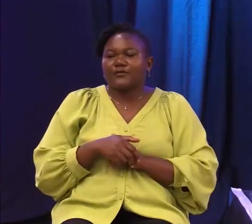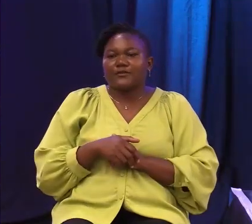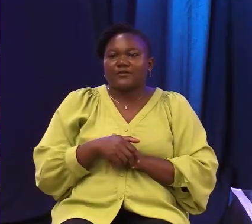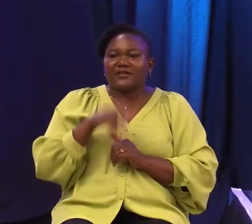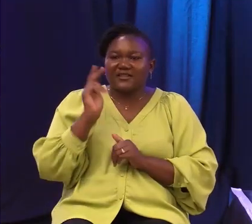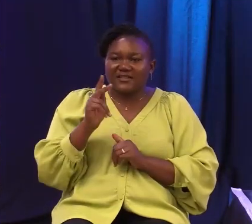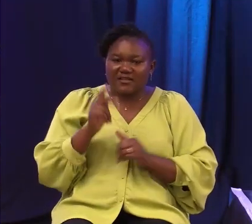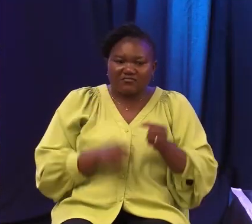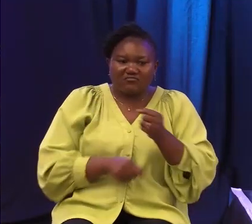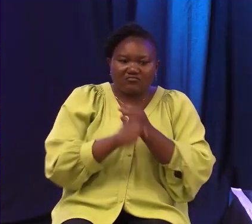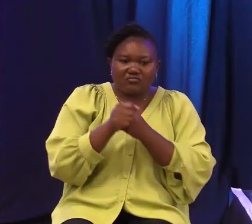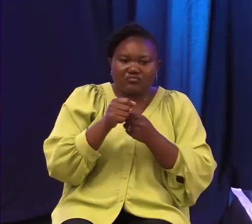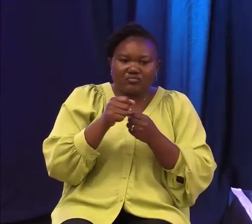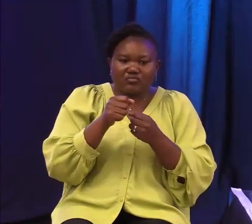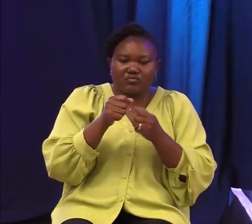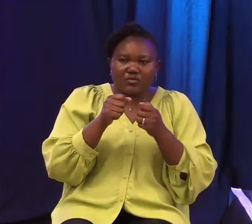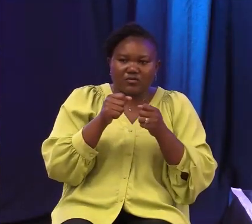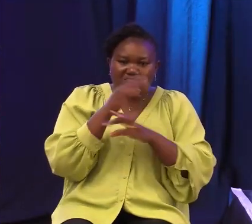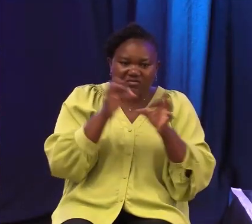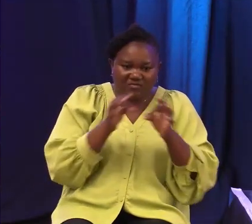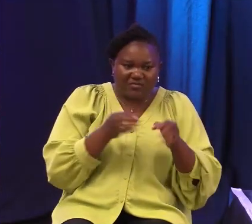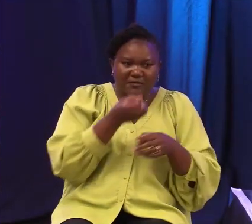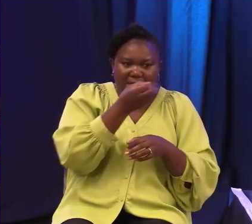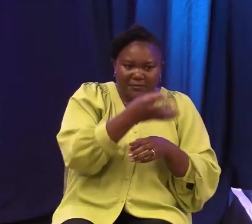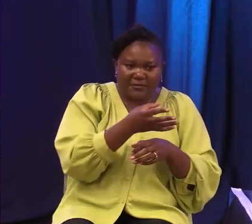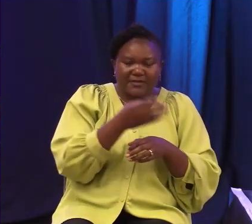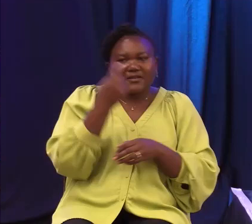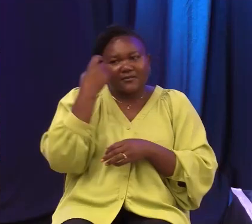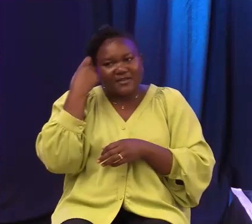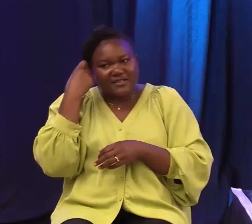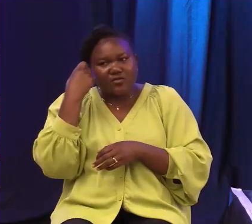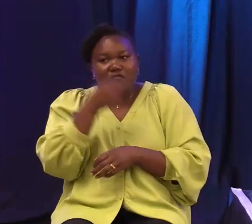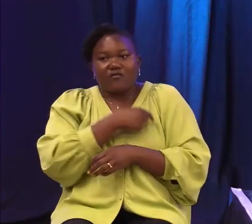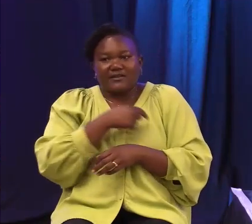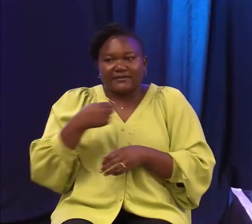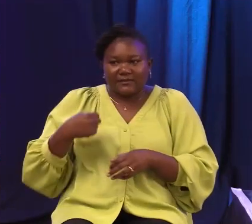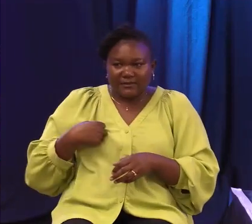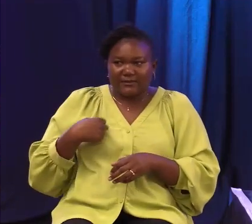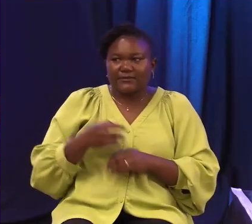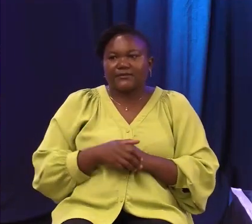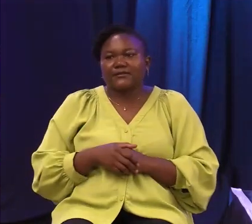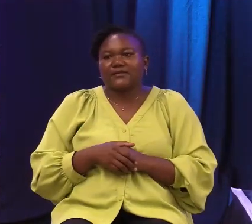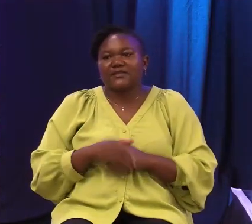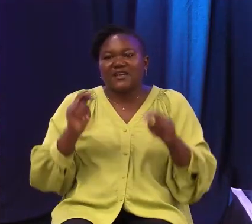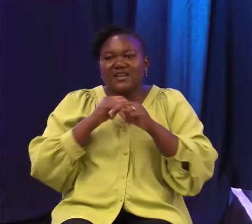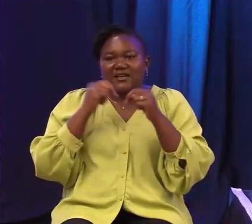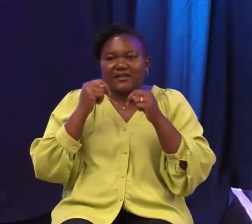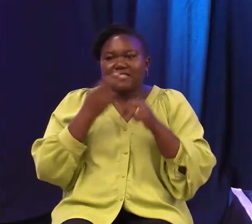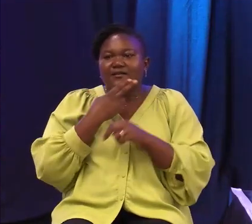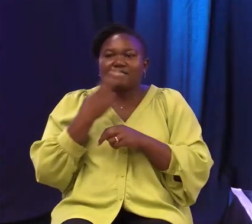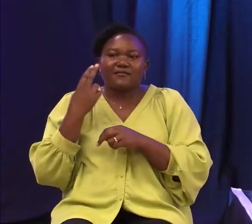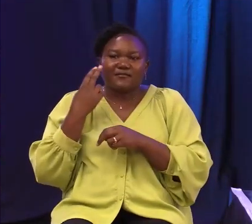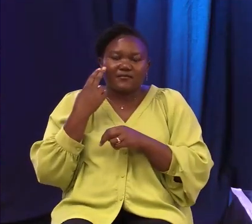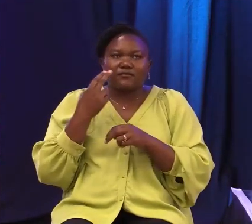for sponsoring the prizes. And then also the Ministry of Gender, the National Association of Children